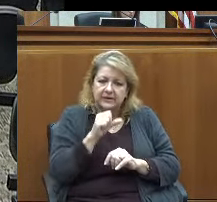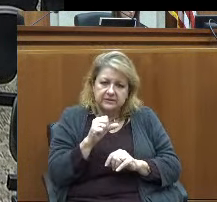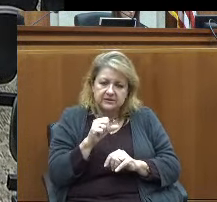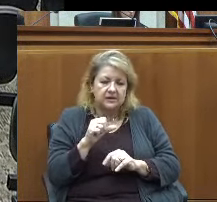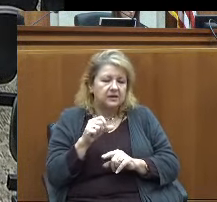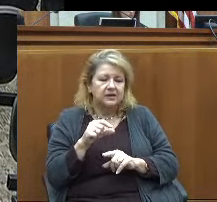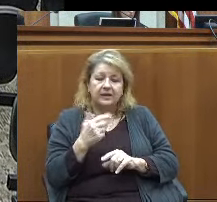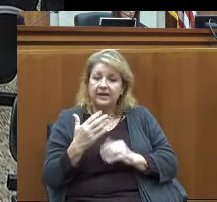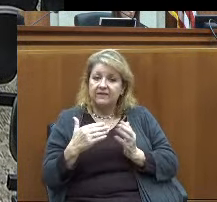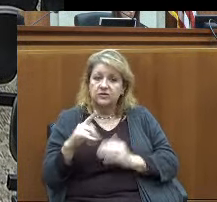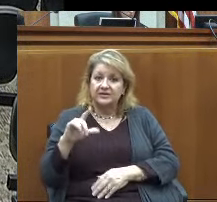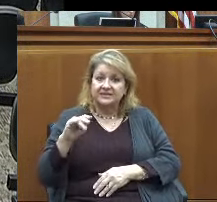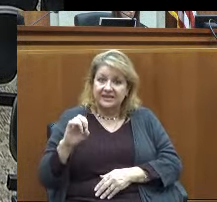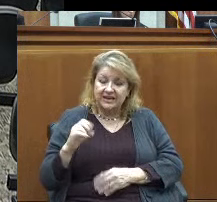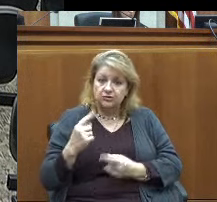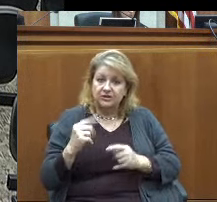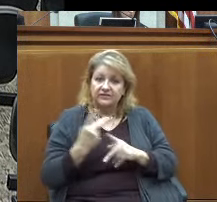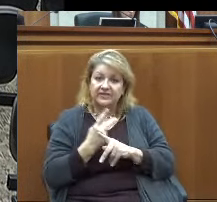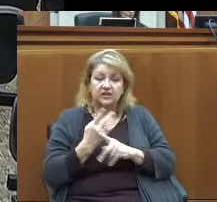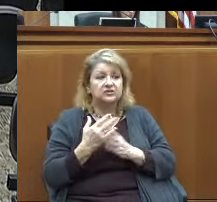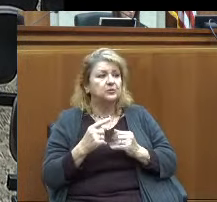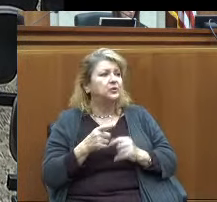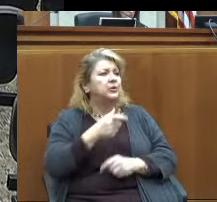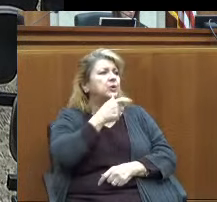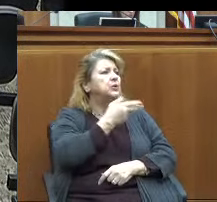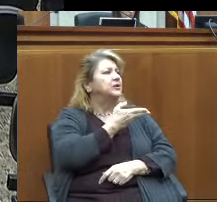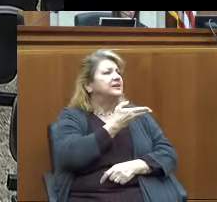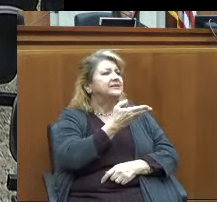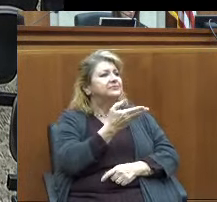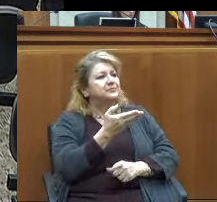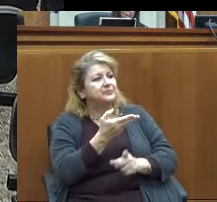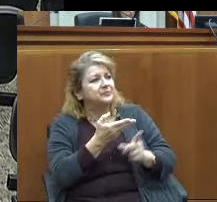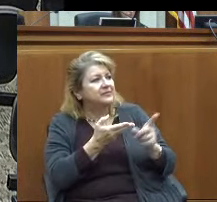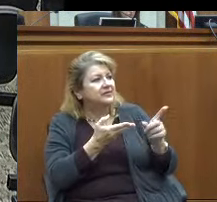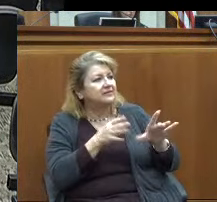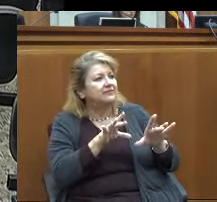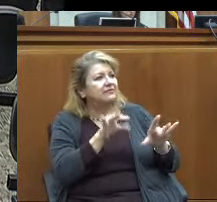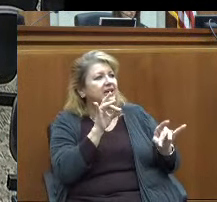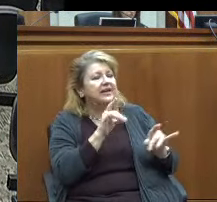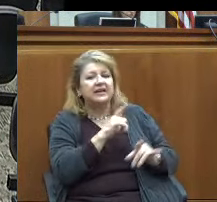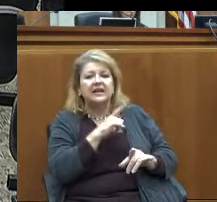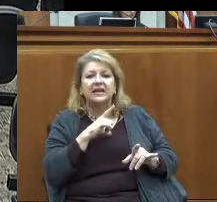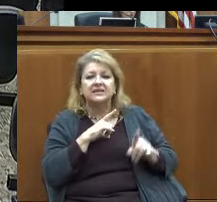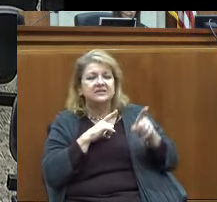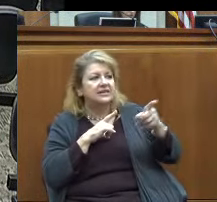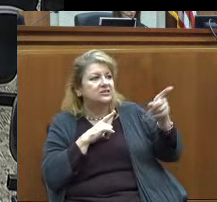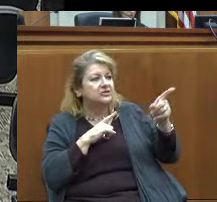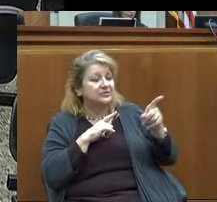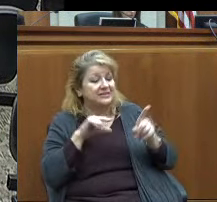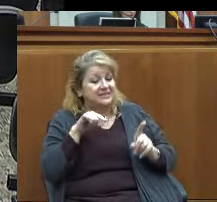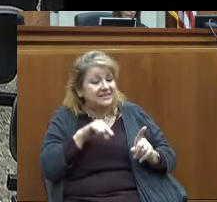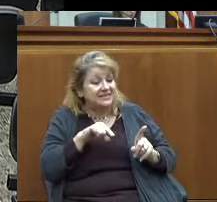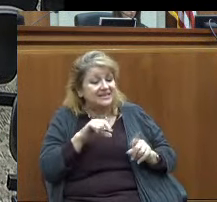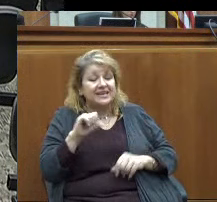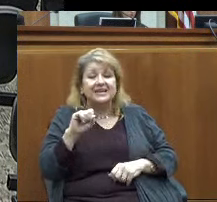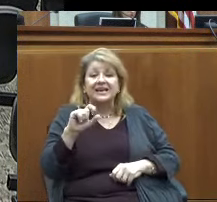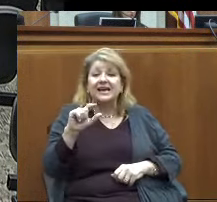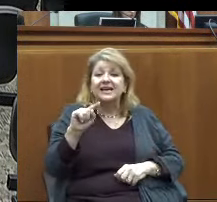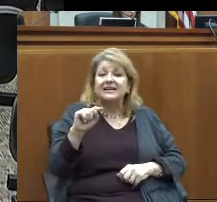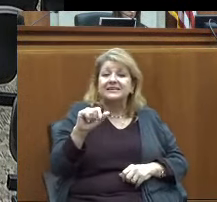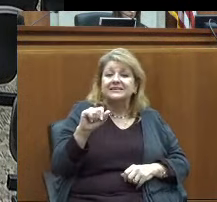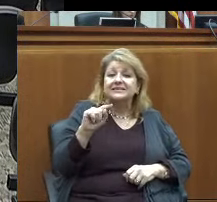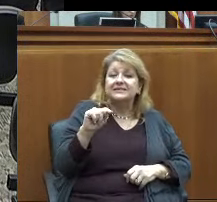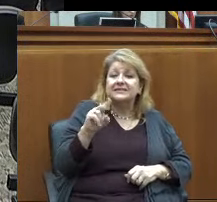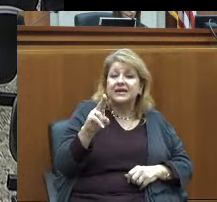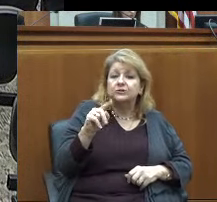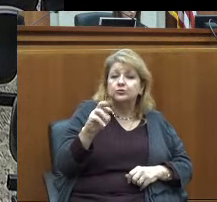it's late, try to figure out someone who might be able to address that statutory language issue to help